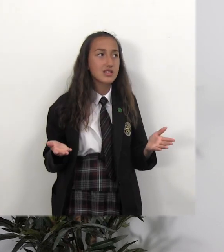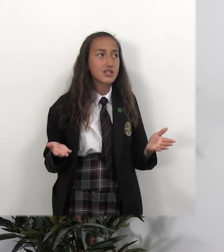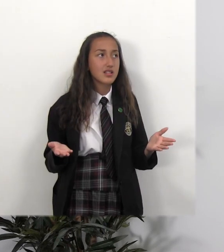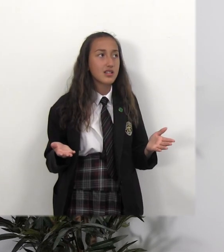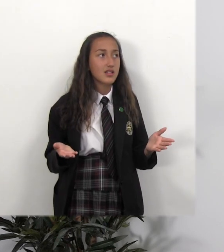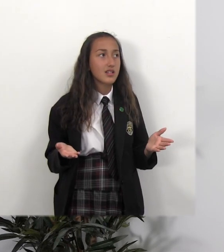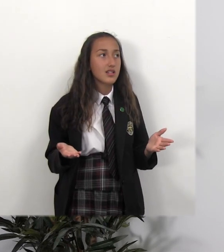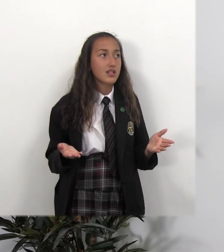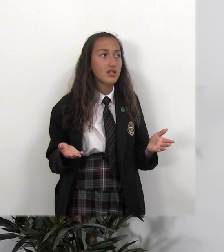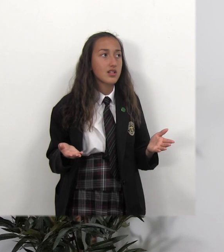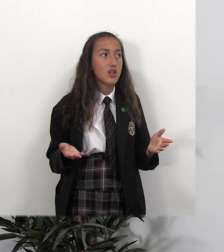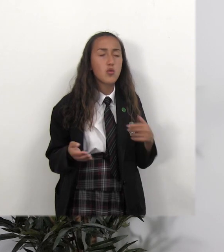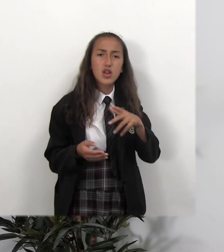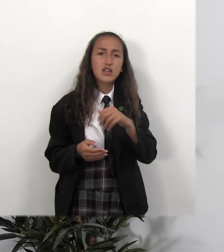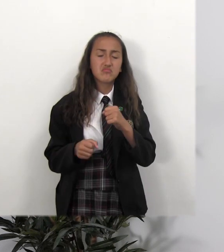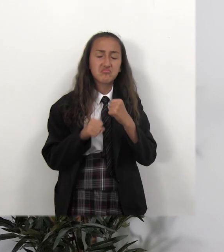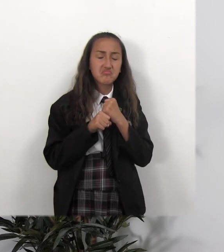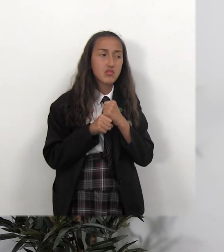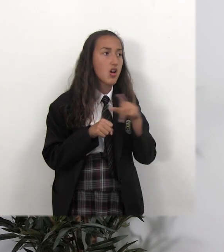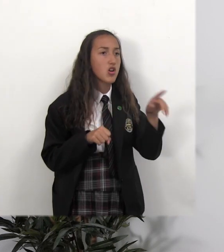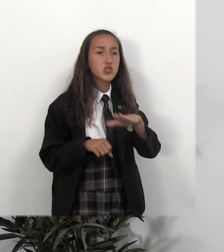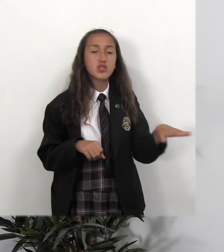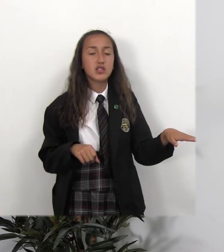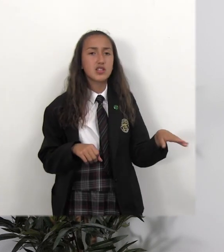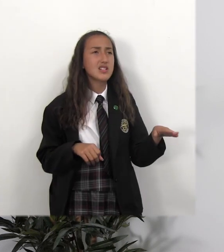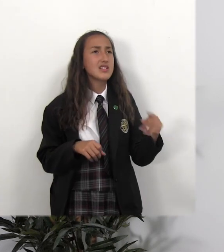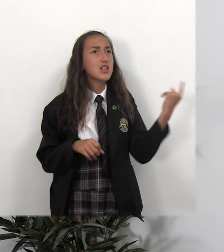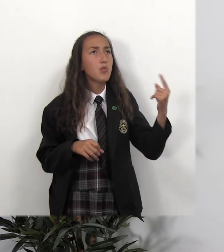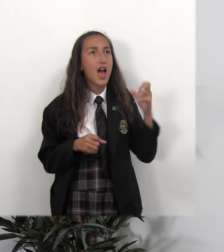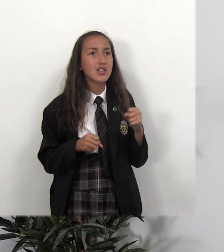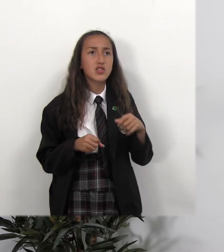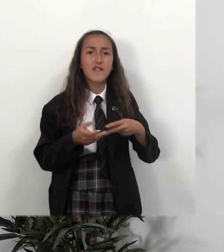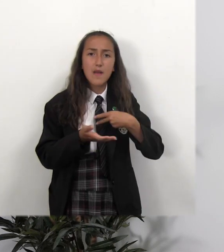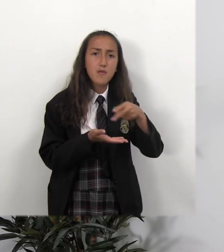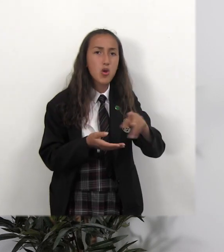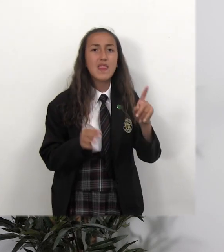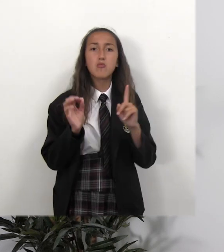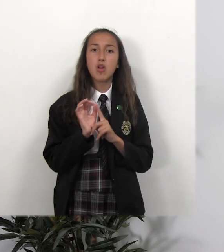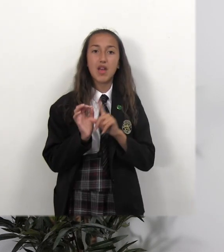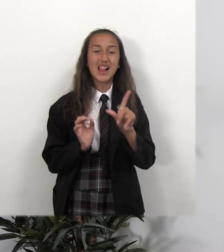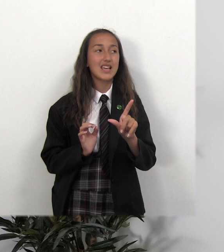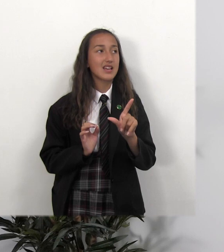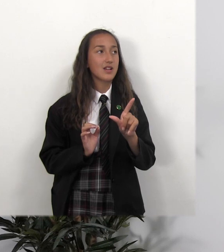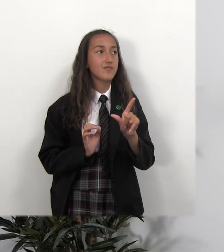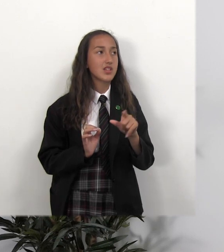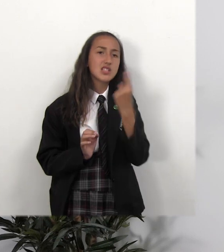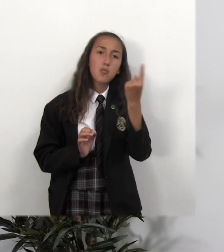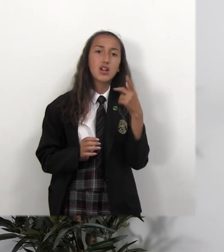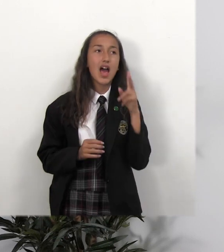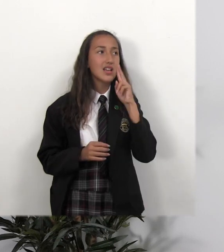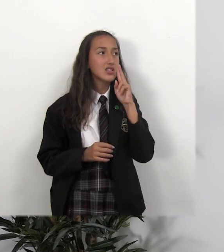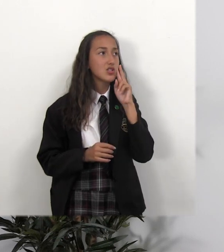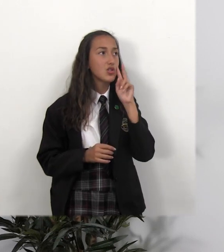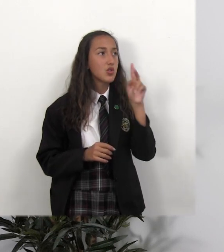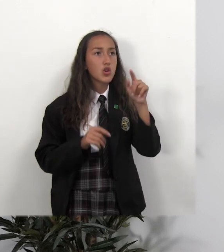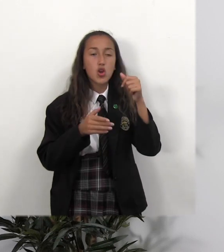do. We challenge our students to say, someone has to play football in the Premier League. Someone has to run